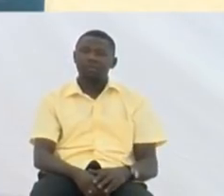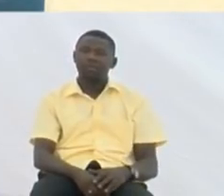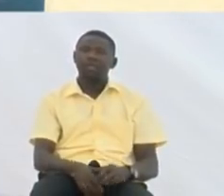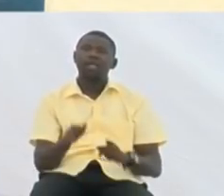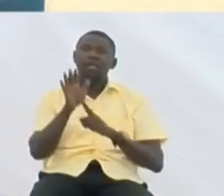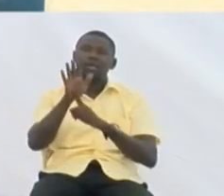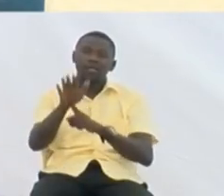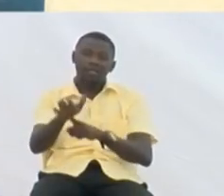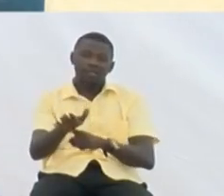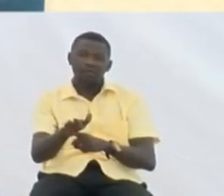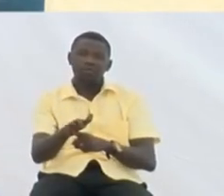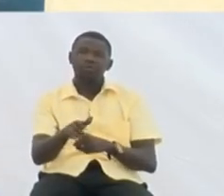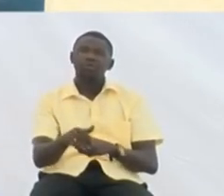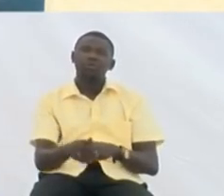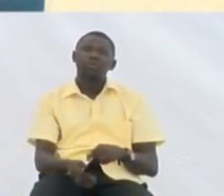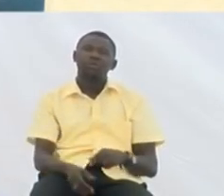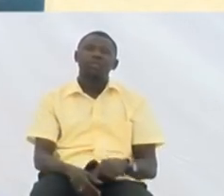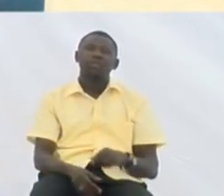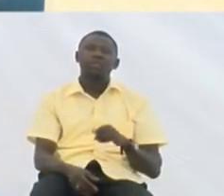doku.